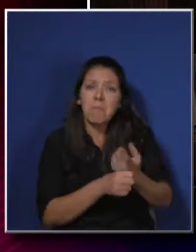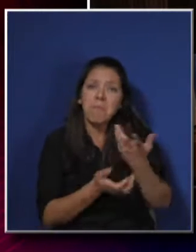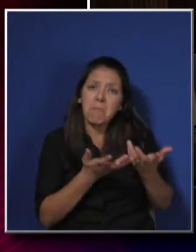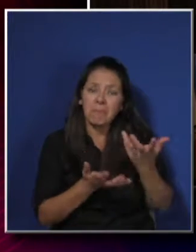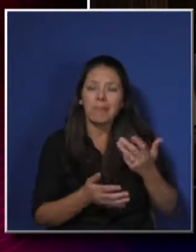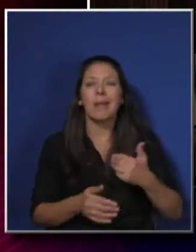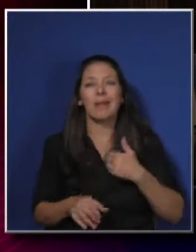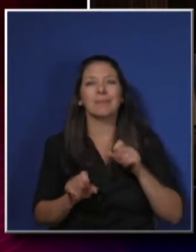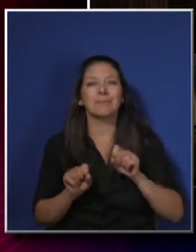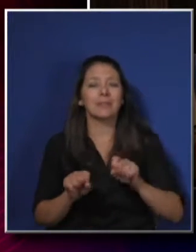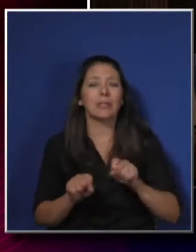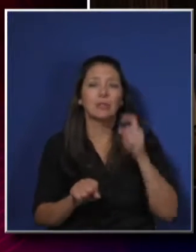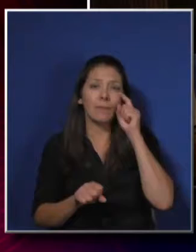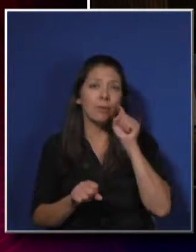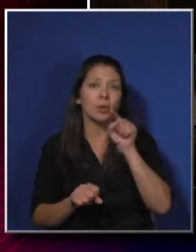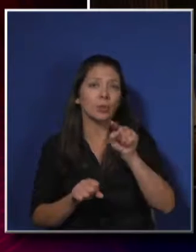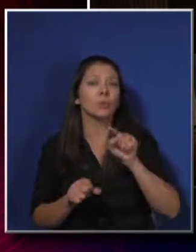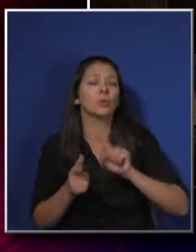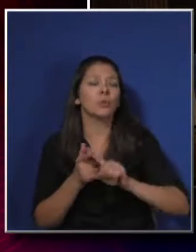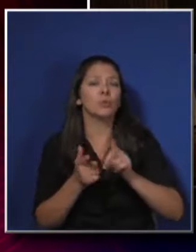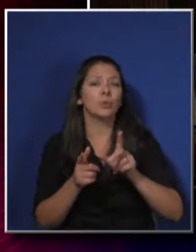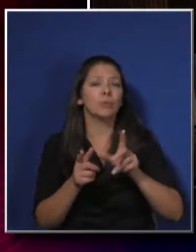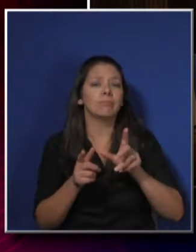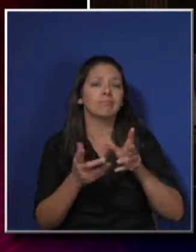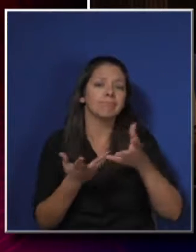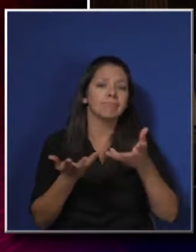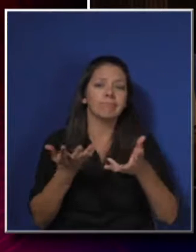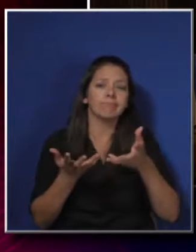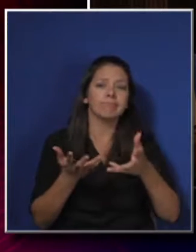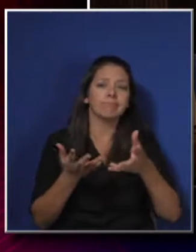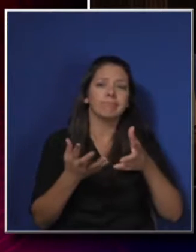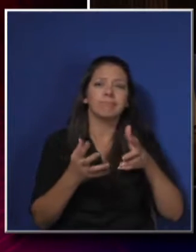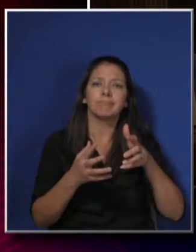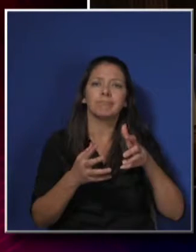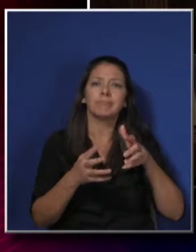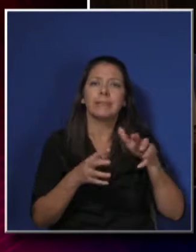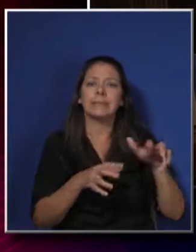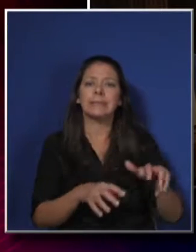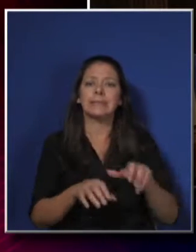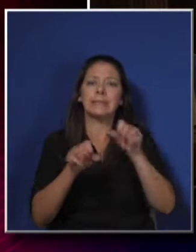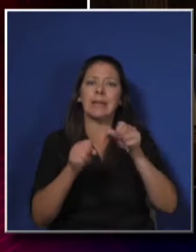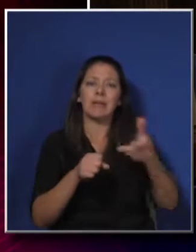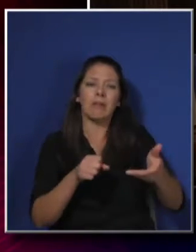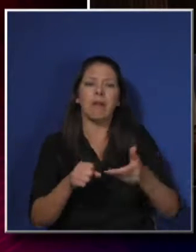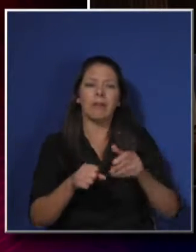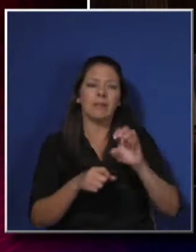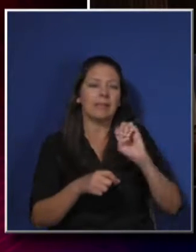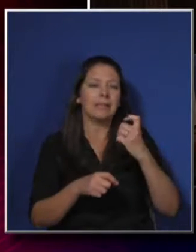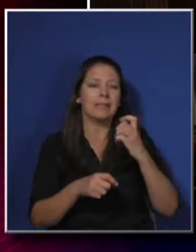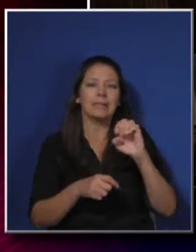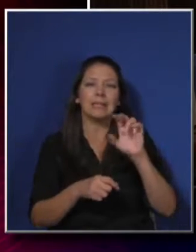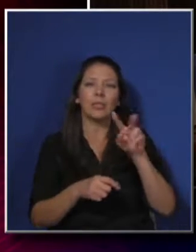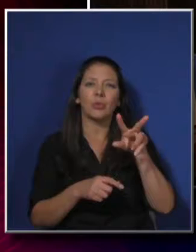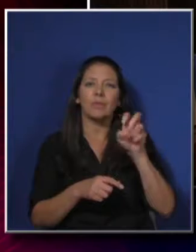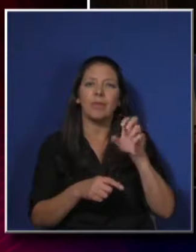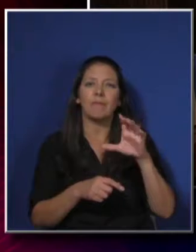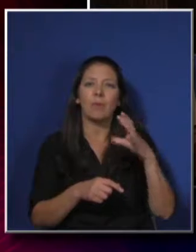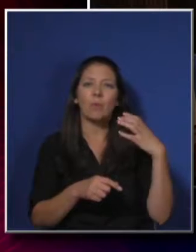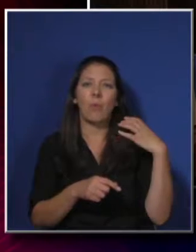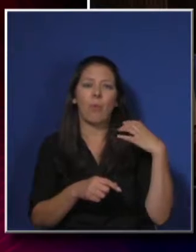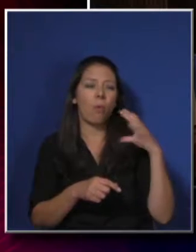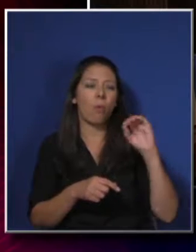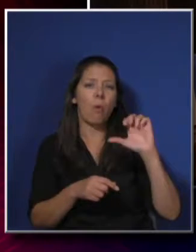there's potential for you to take on maybe an executive coach or some sort of other professional